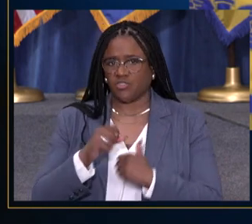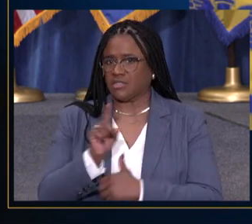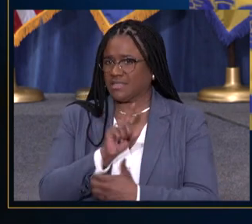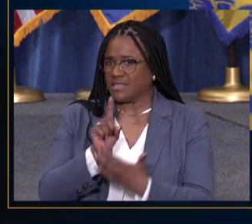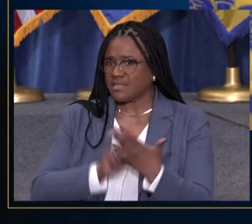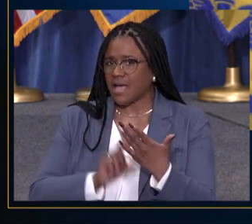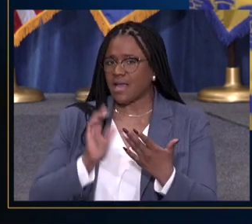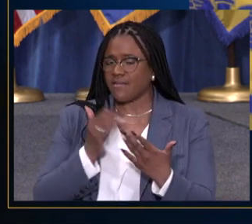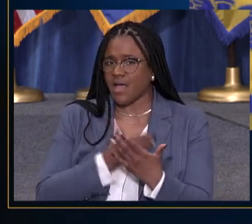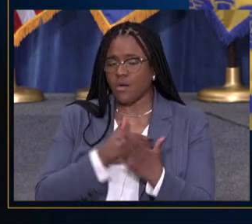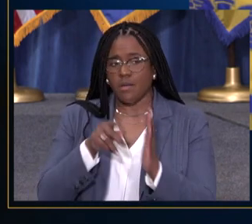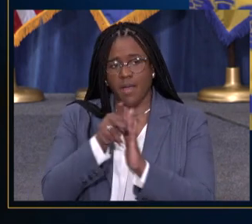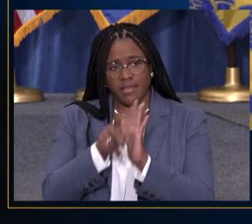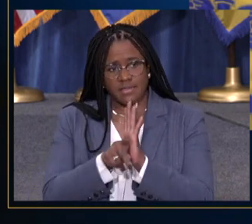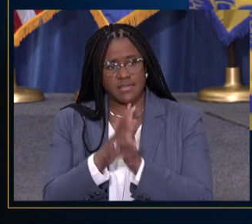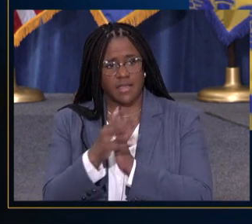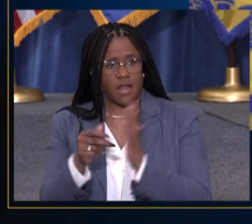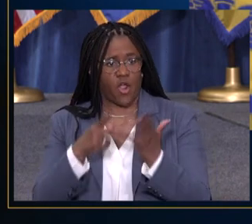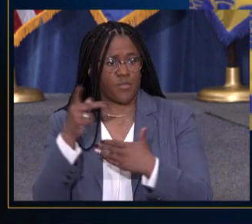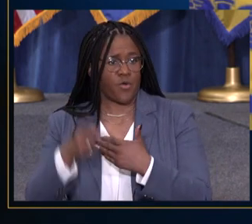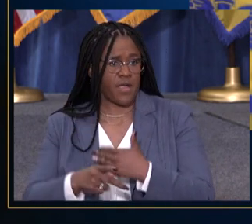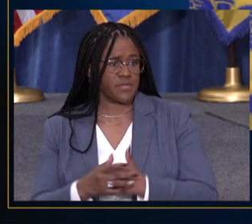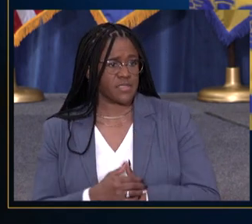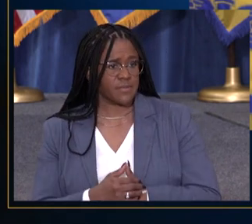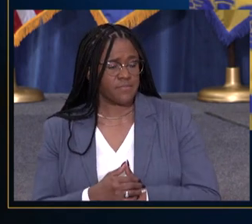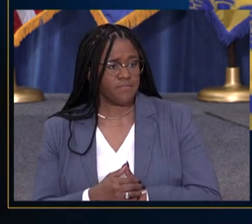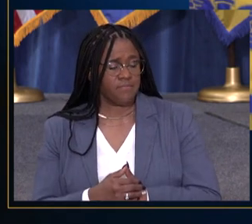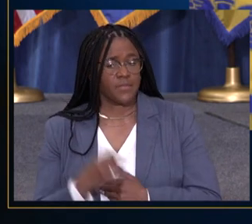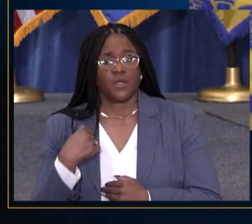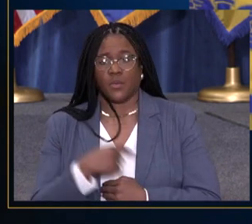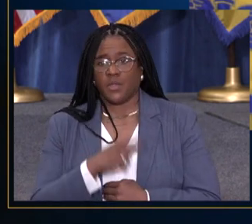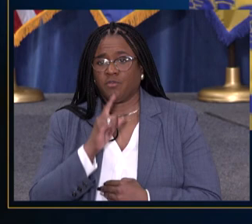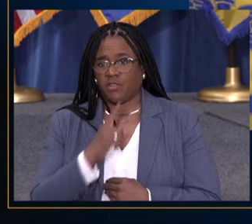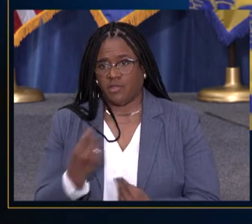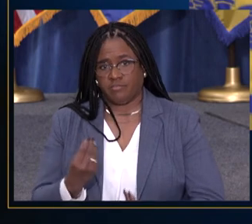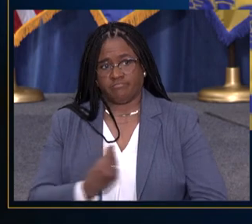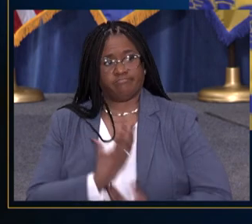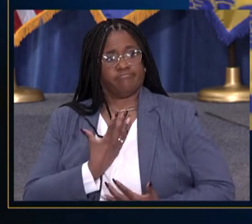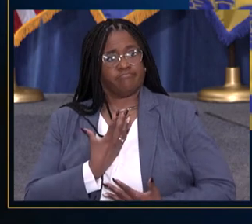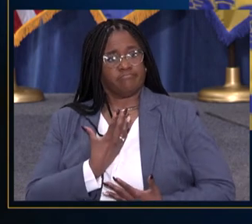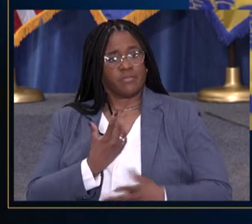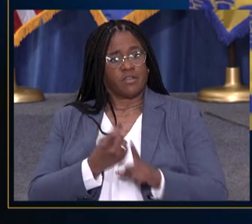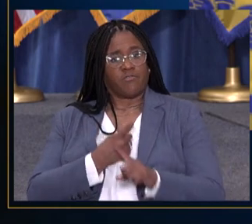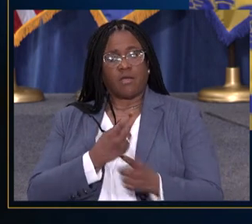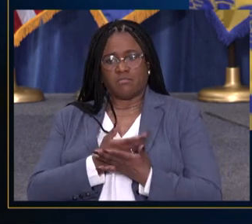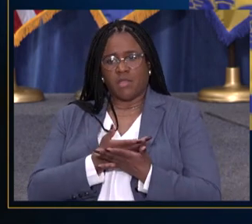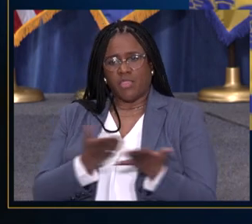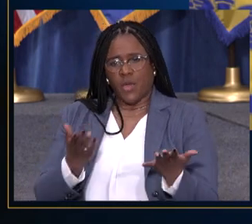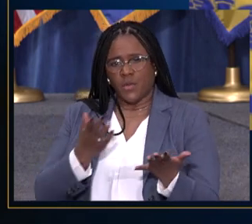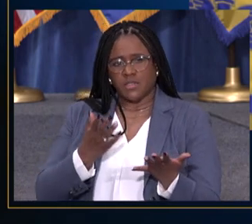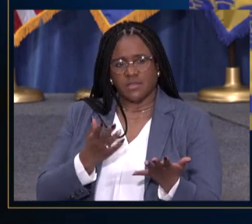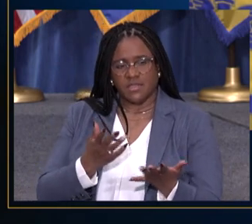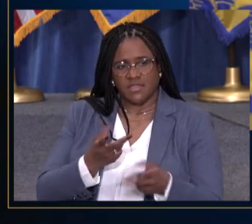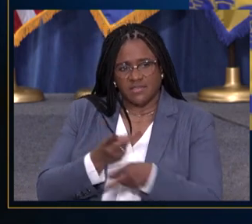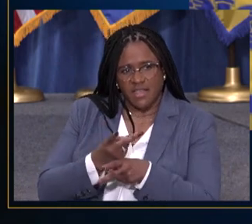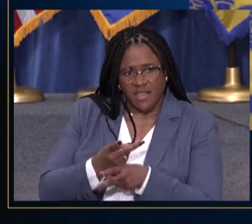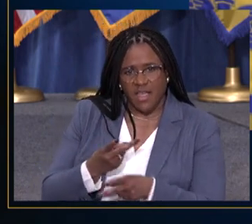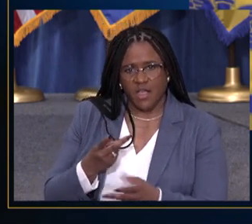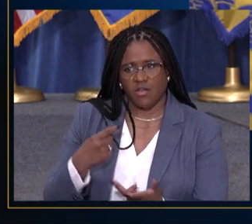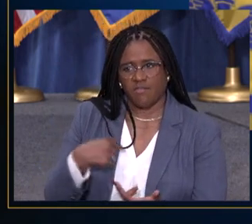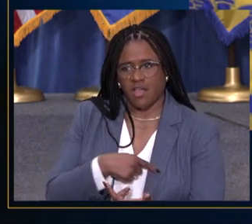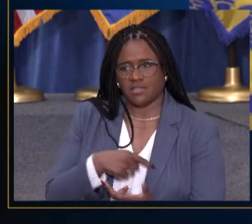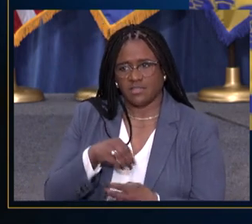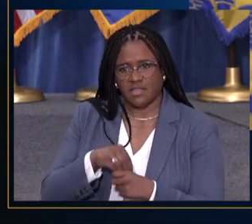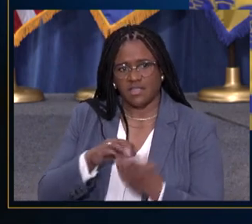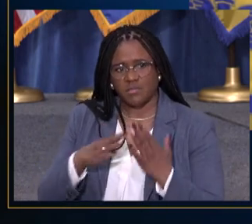designs of our policies and our programs. We take inspiration from those who cared for us in community